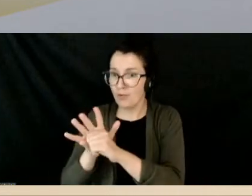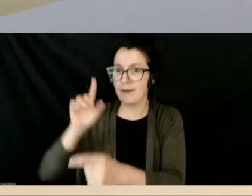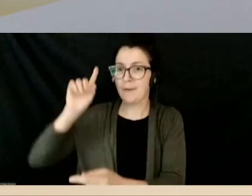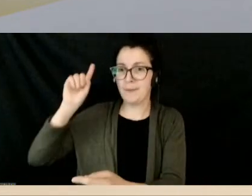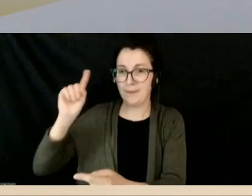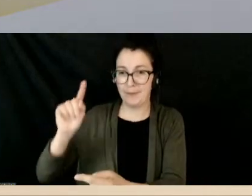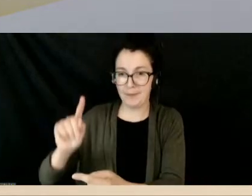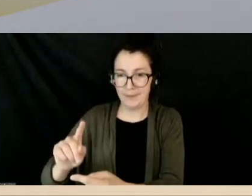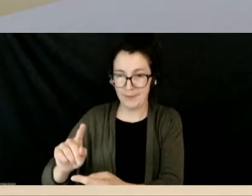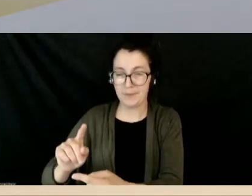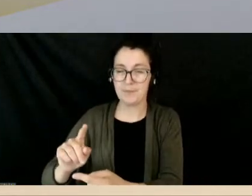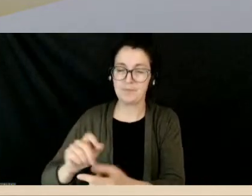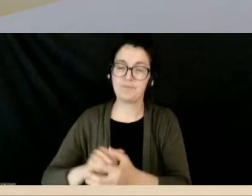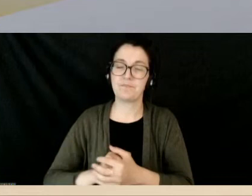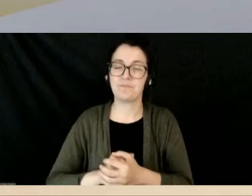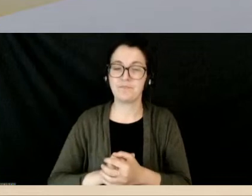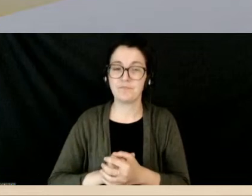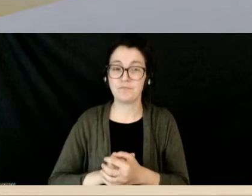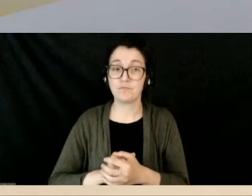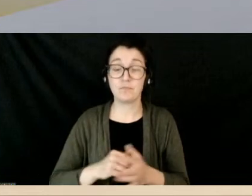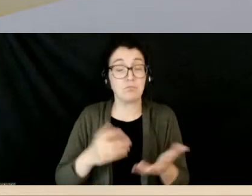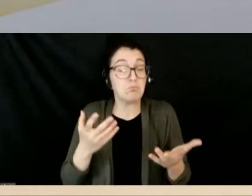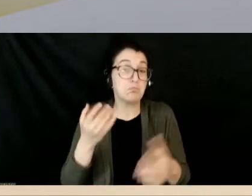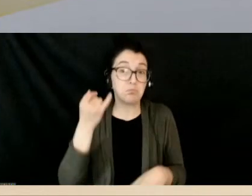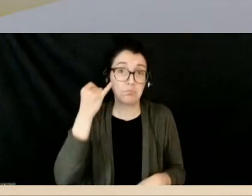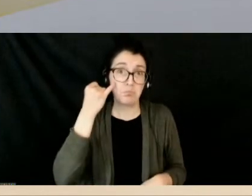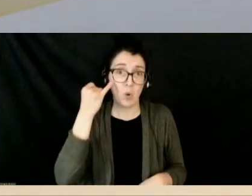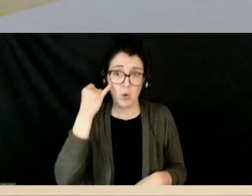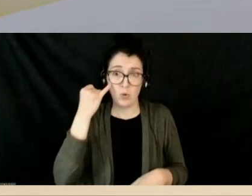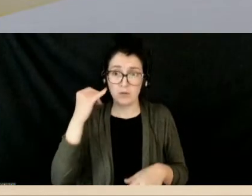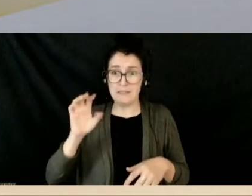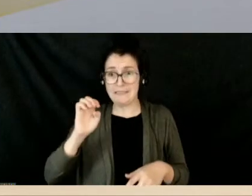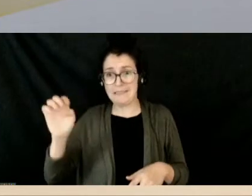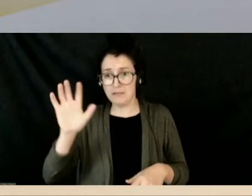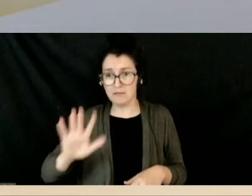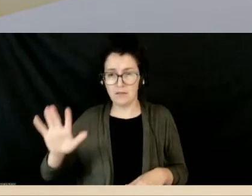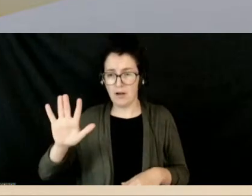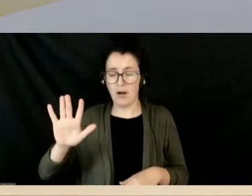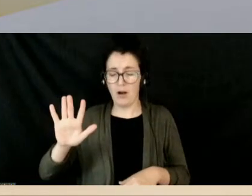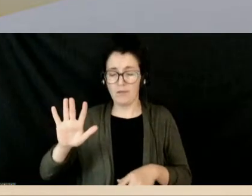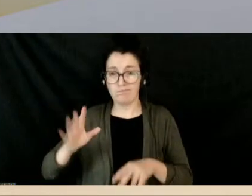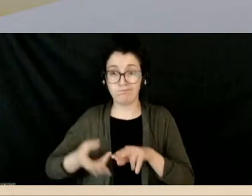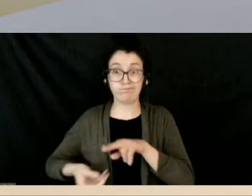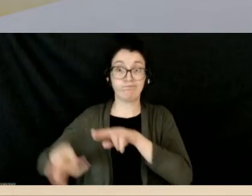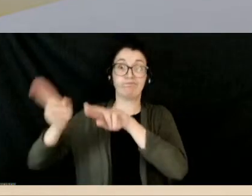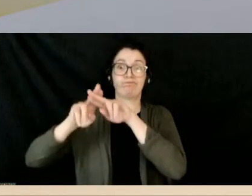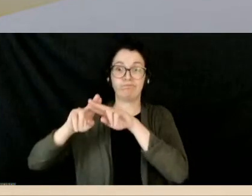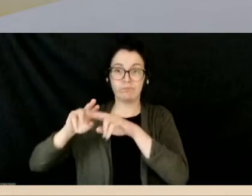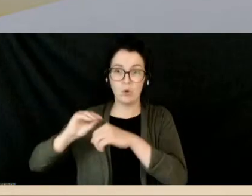the Atlantic region should shoot up, I mean, does increased